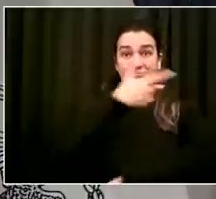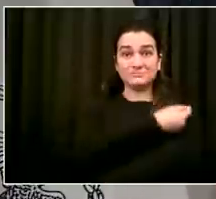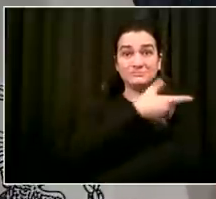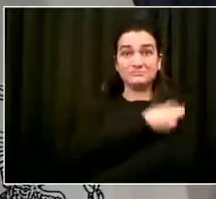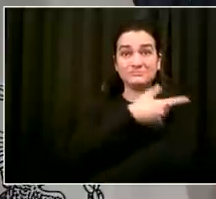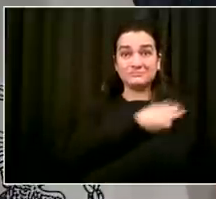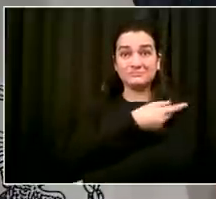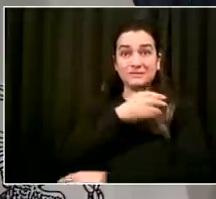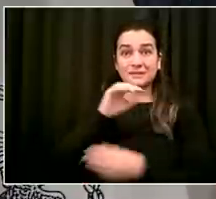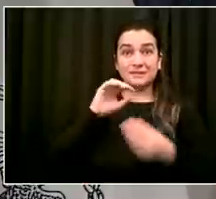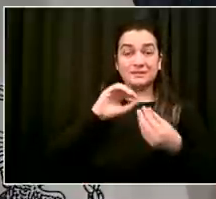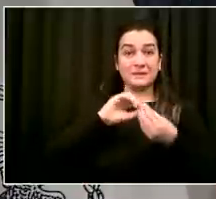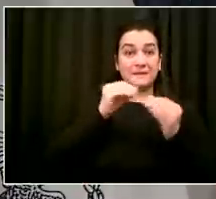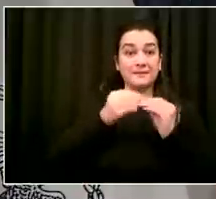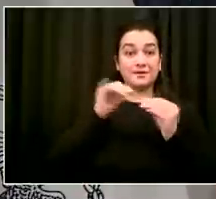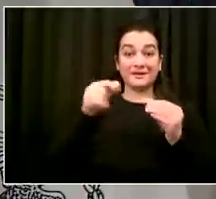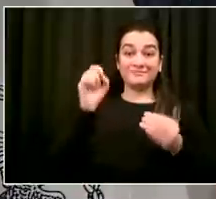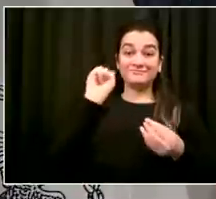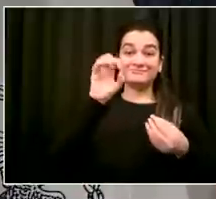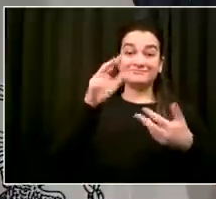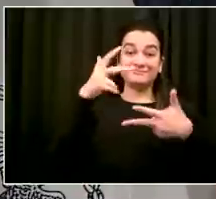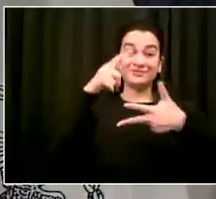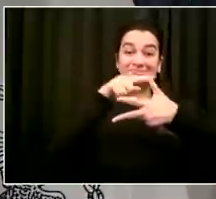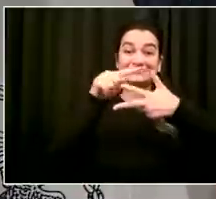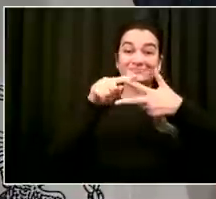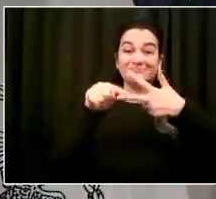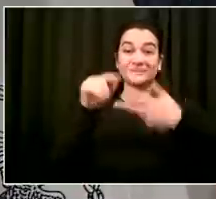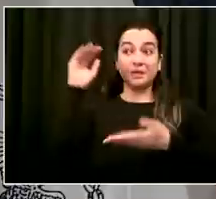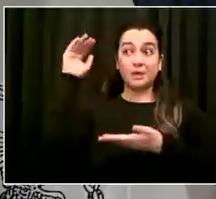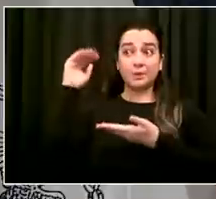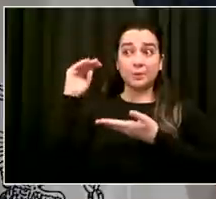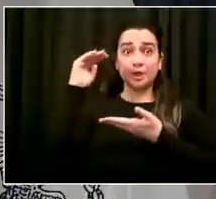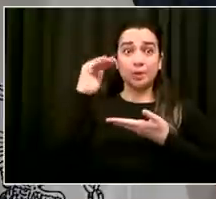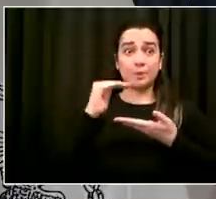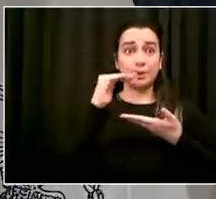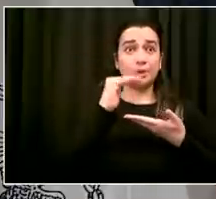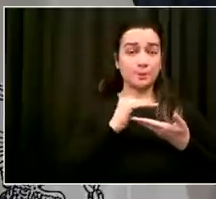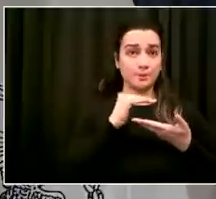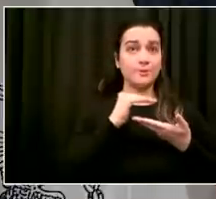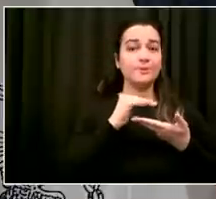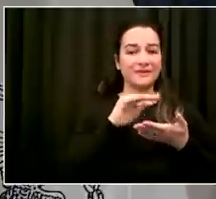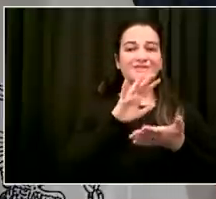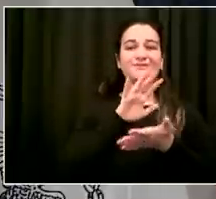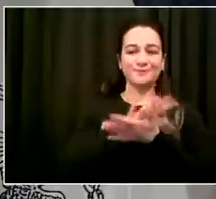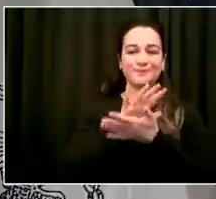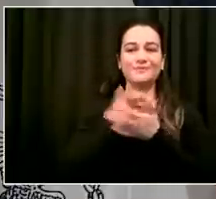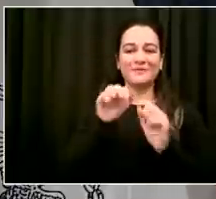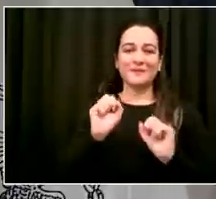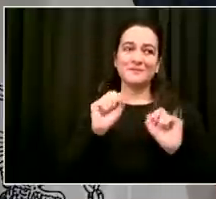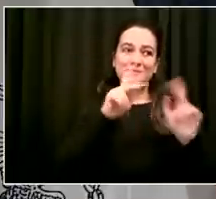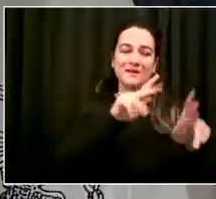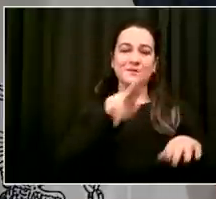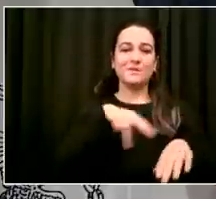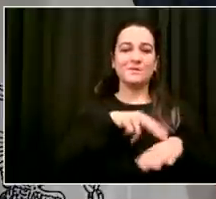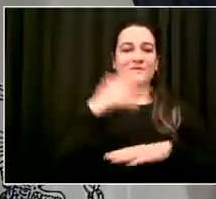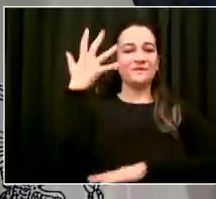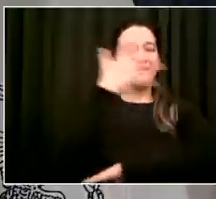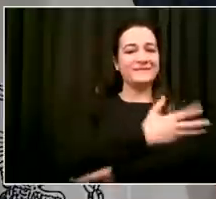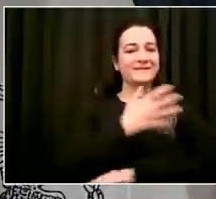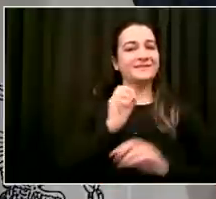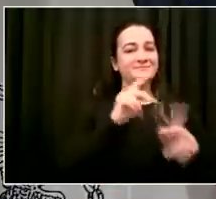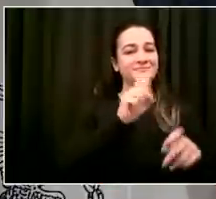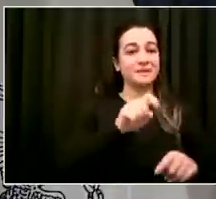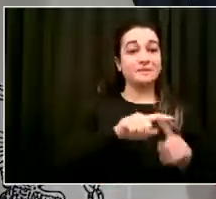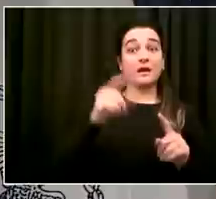That's important. But again, what we are seeing in our schools, and this is the good news, Rima, because we're testing, as you know, every single